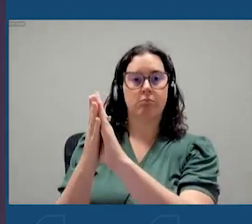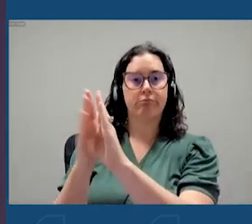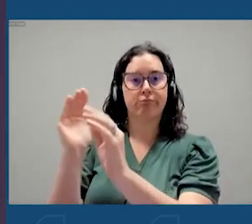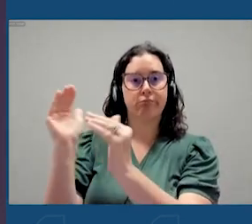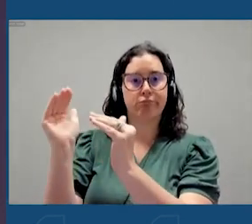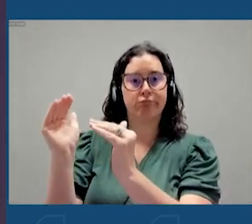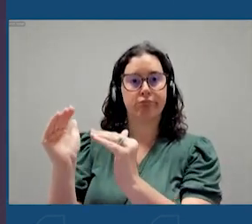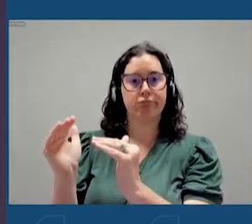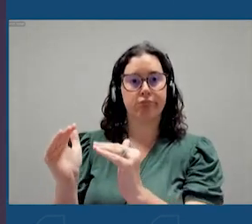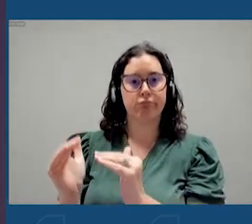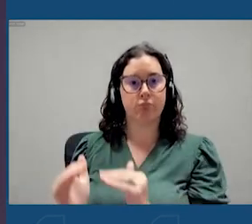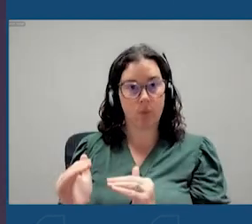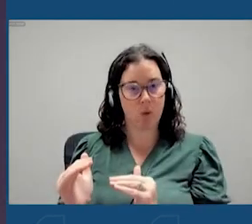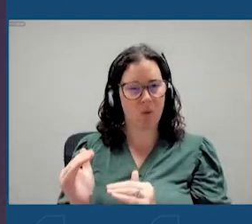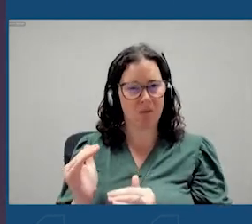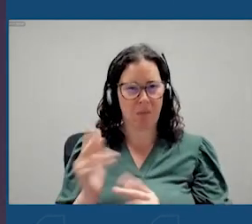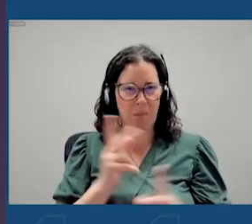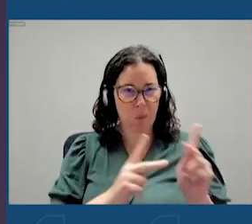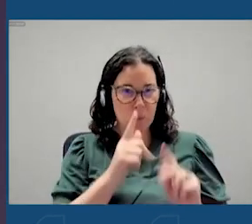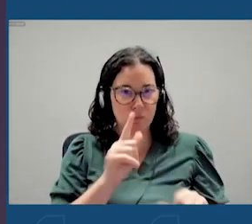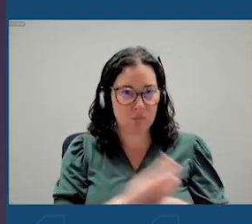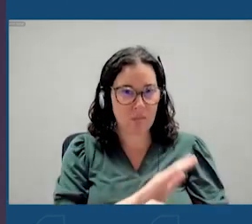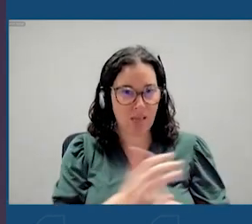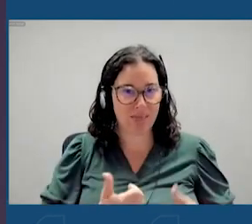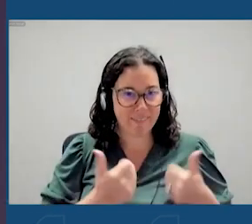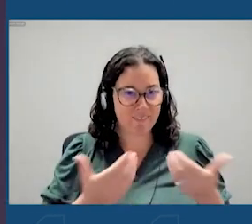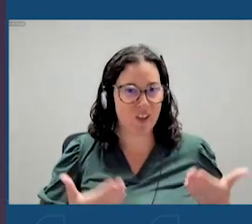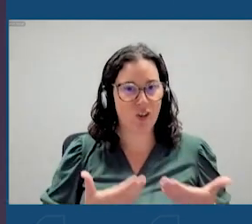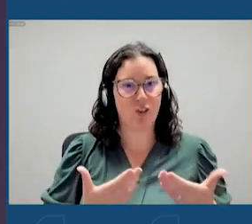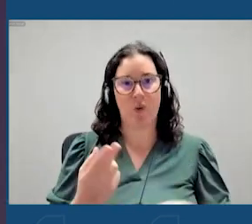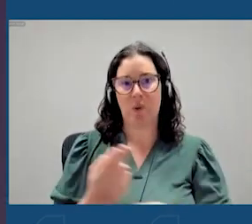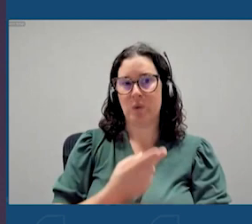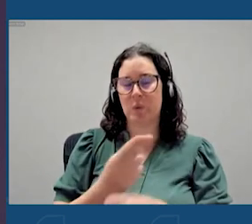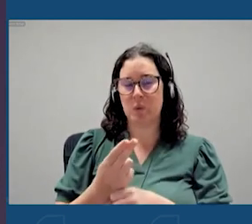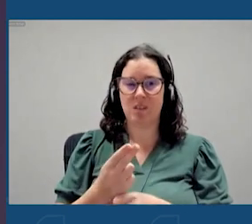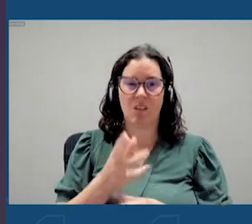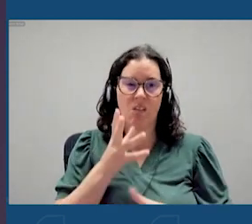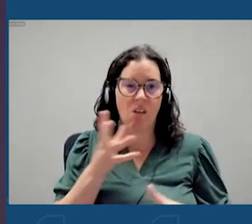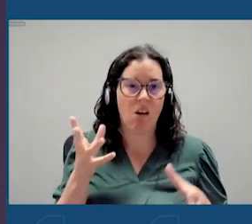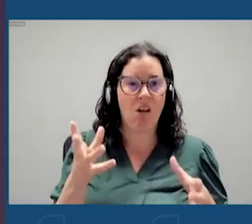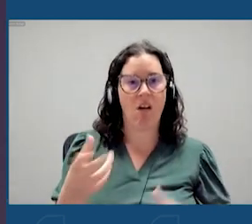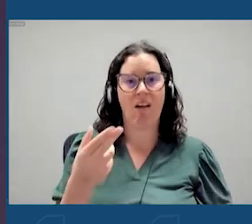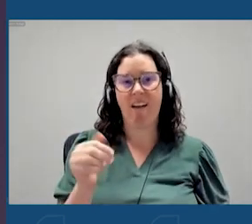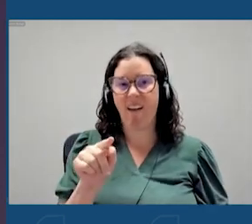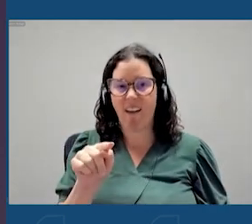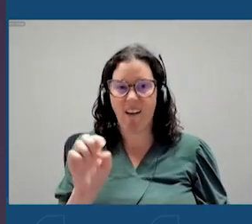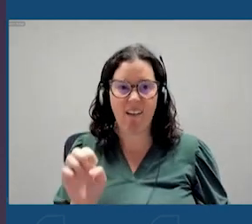living among us, who are using hate as a vehicle to espouse